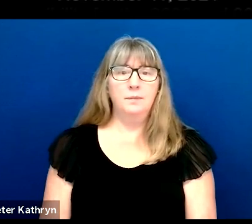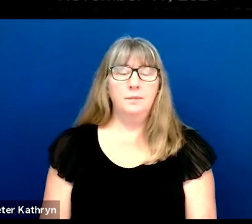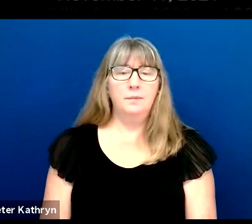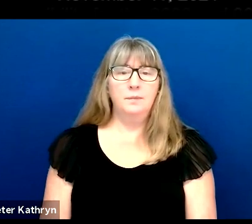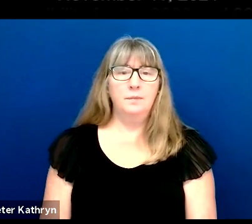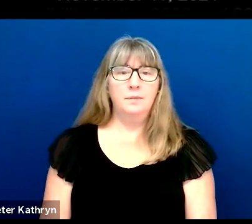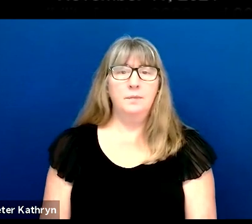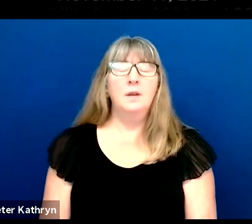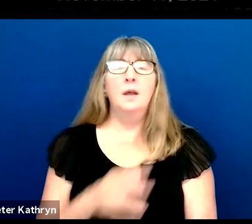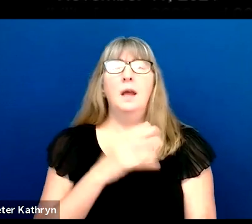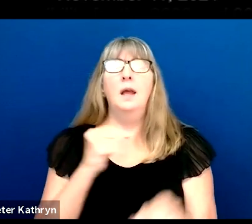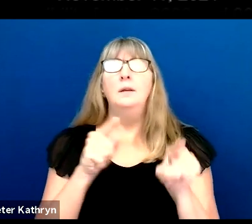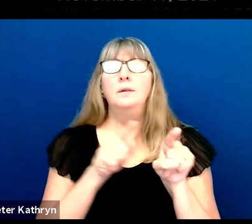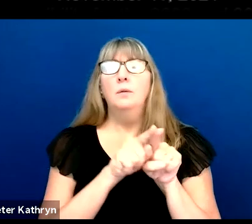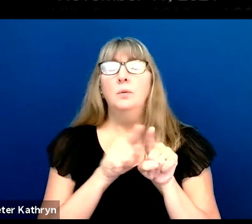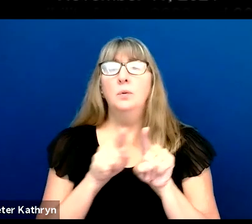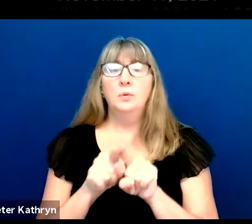that leads to